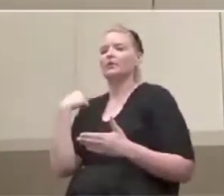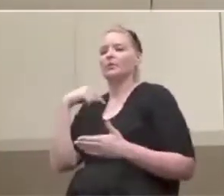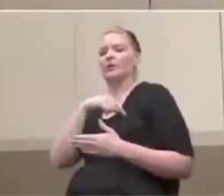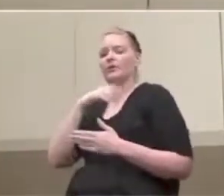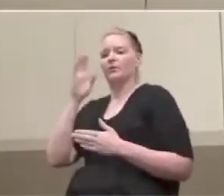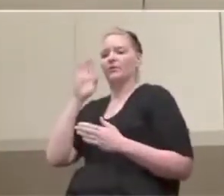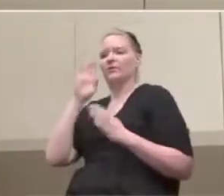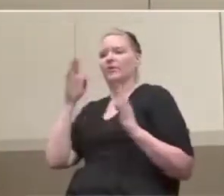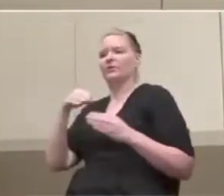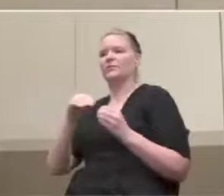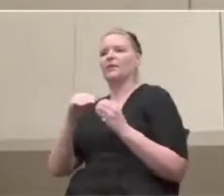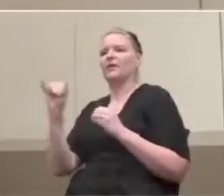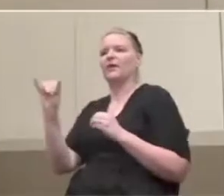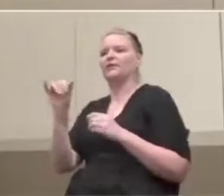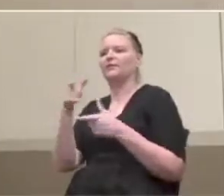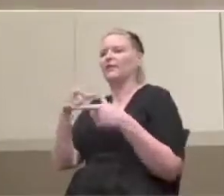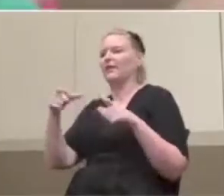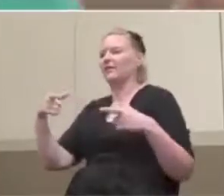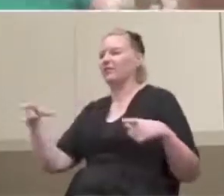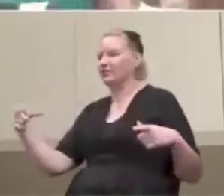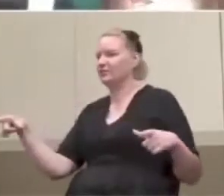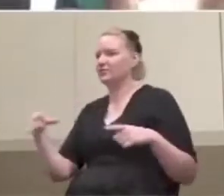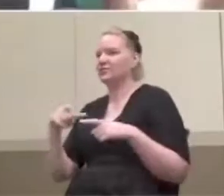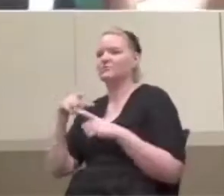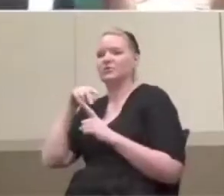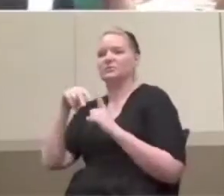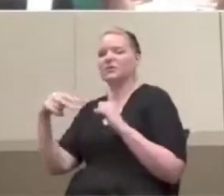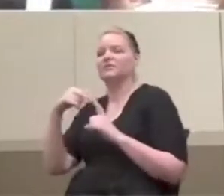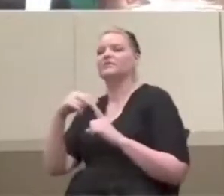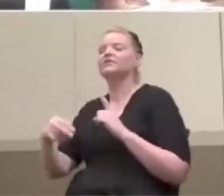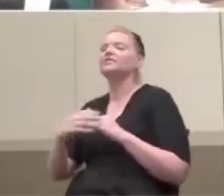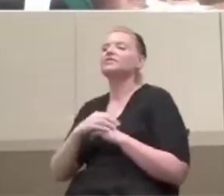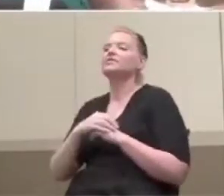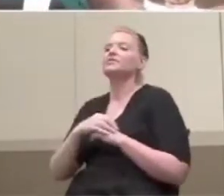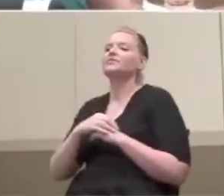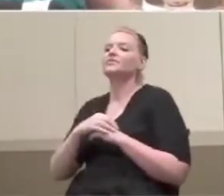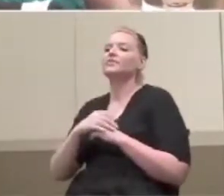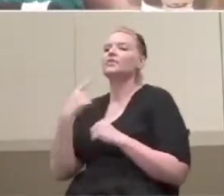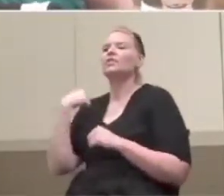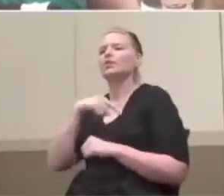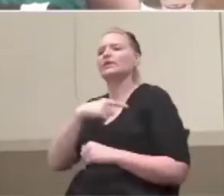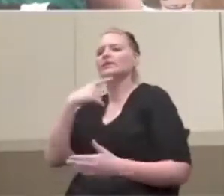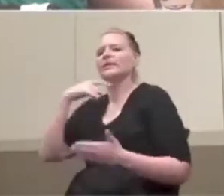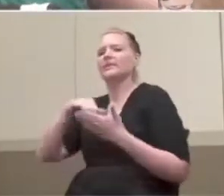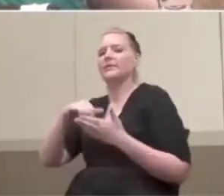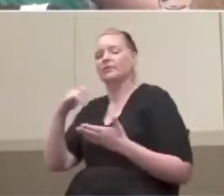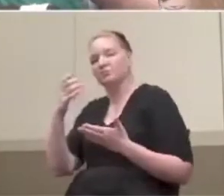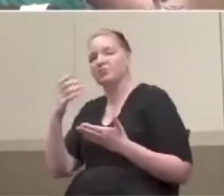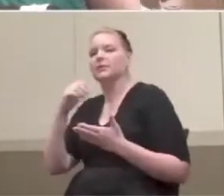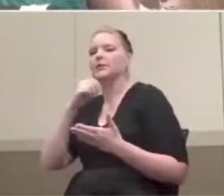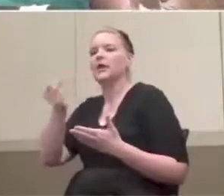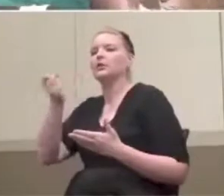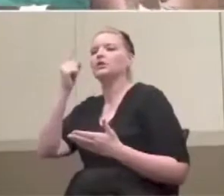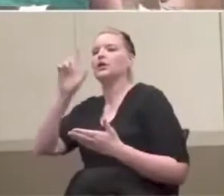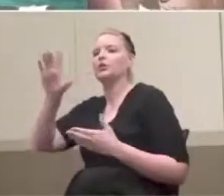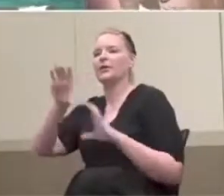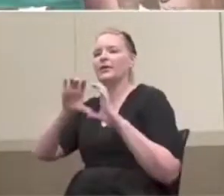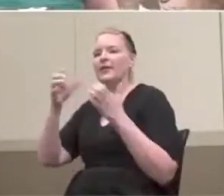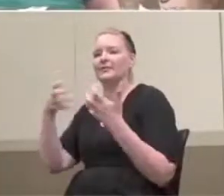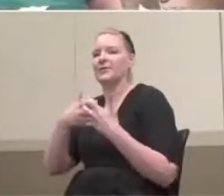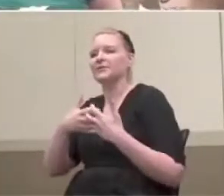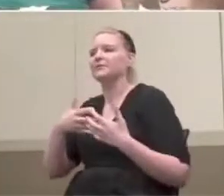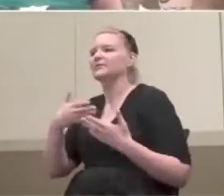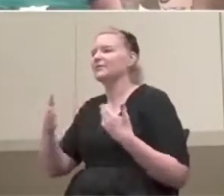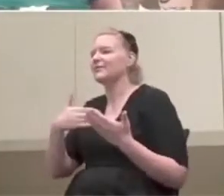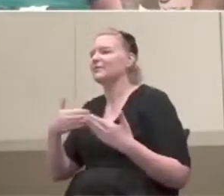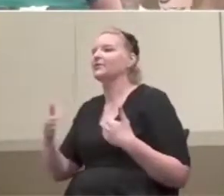a language point of view. And we said that not understanding their classmates, whether it's